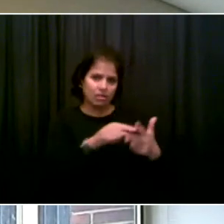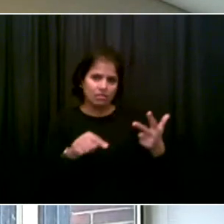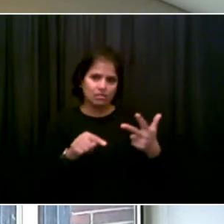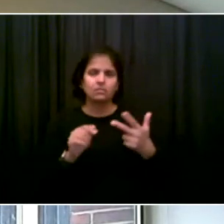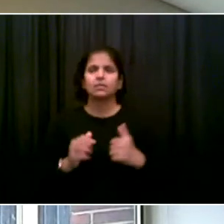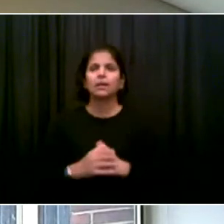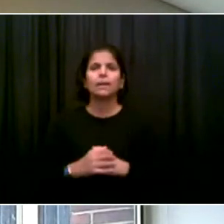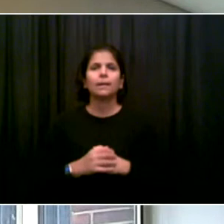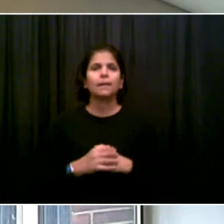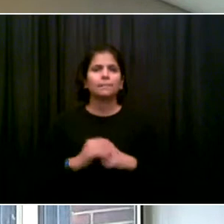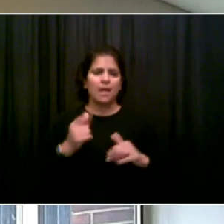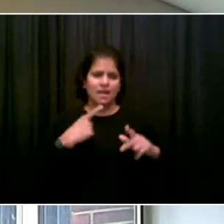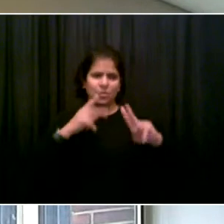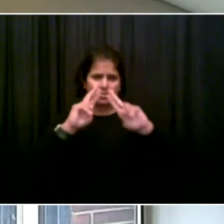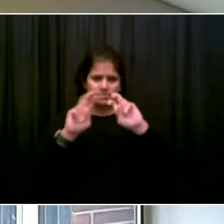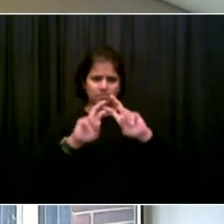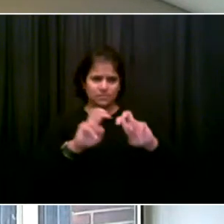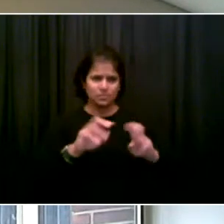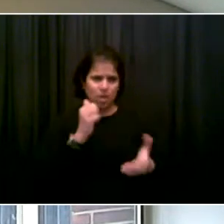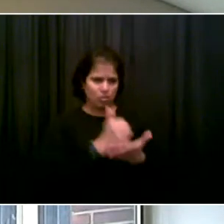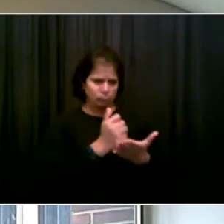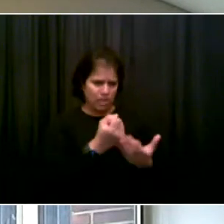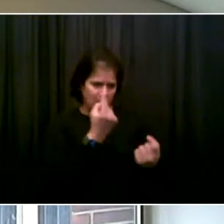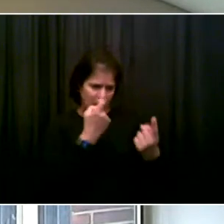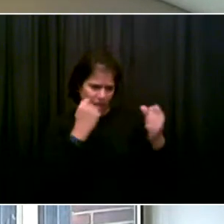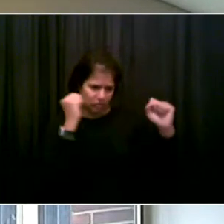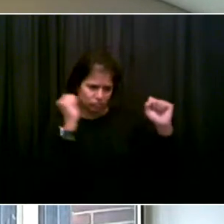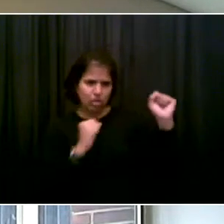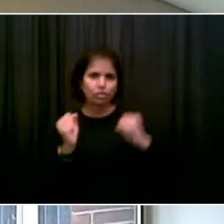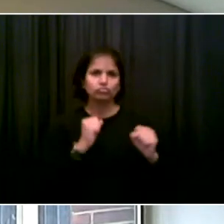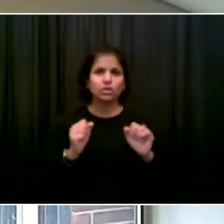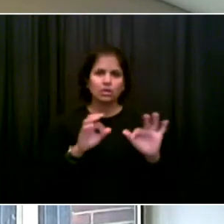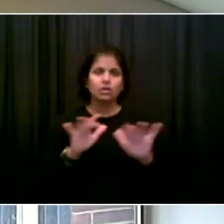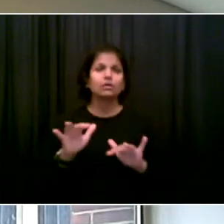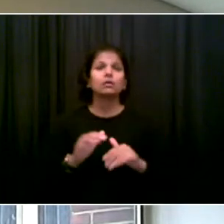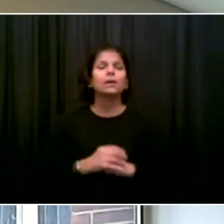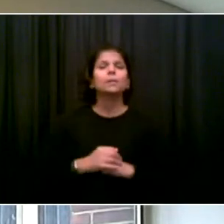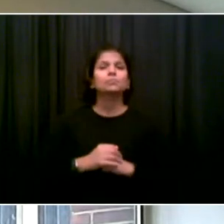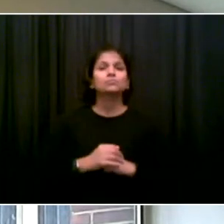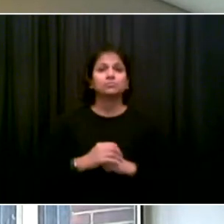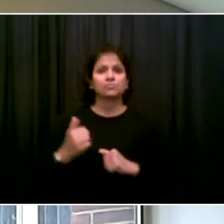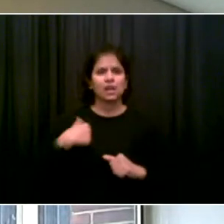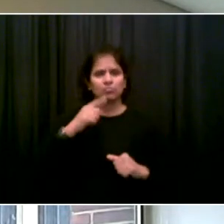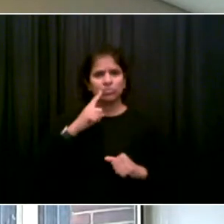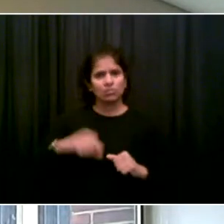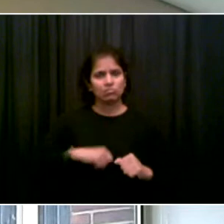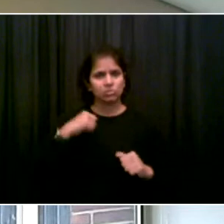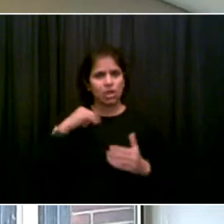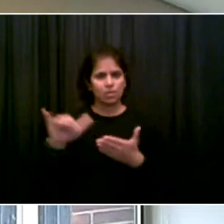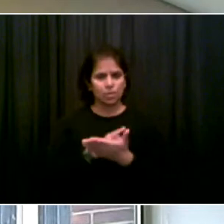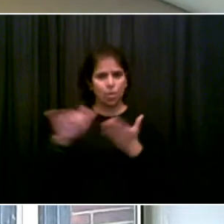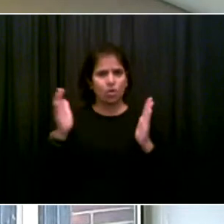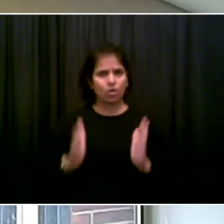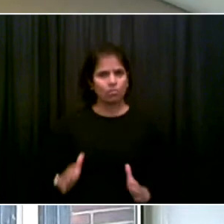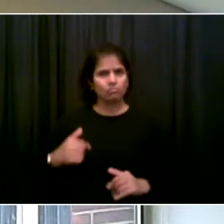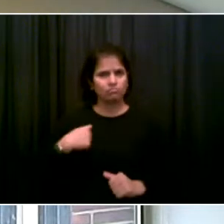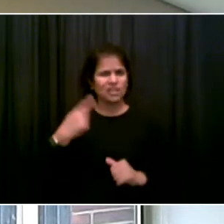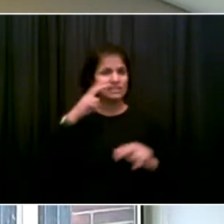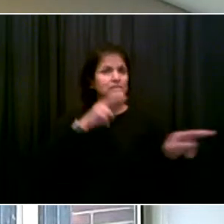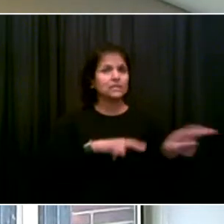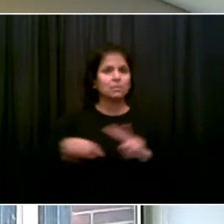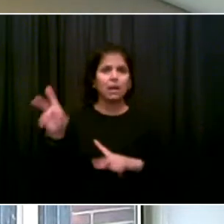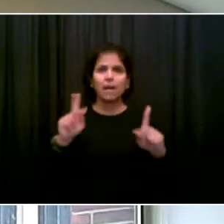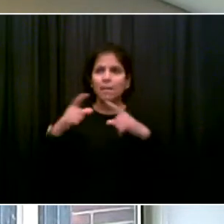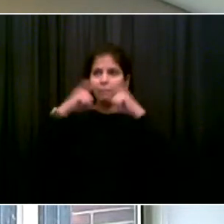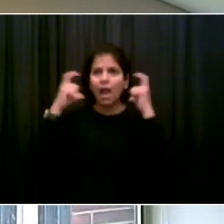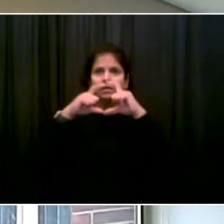proud to be a New Yorker because of everything New Yorkers do every day. People are wearing their masks, people are getting tested. And then what Dr. Choksi and I